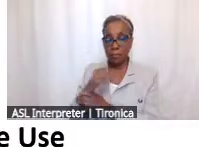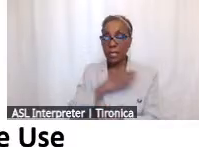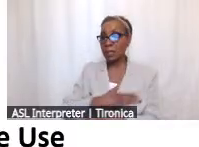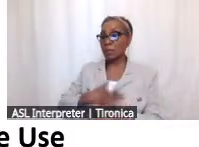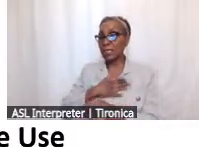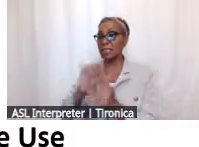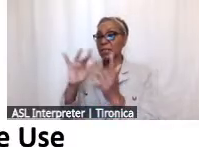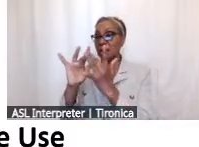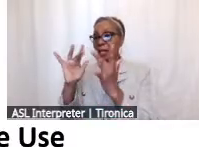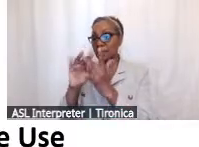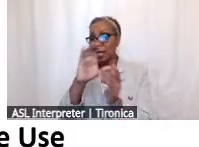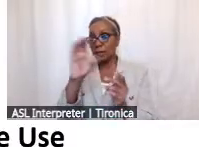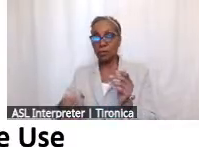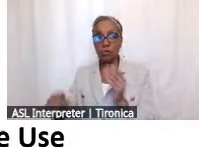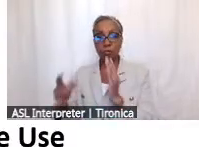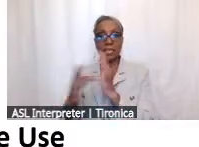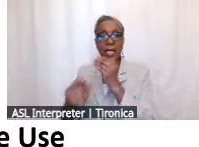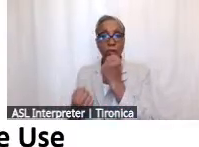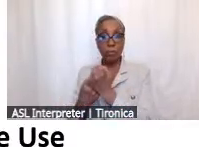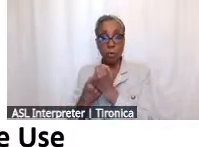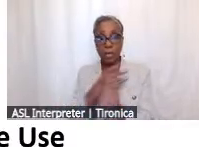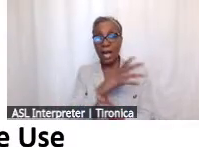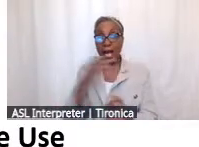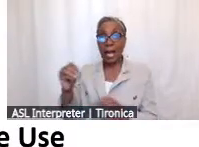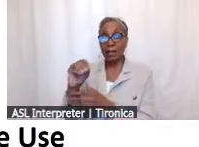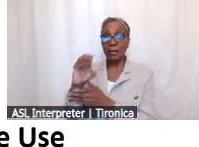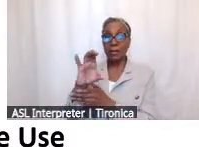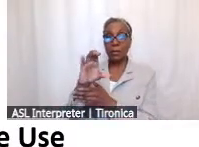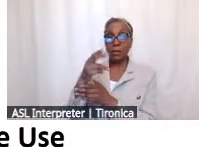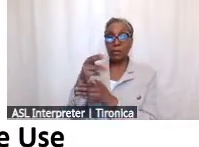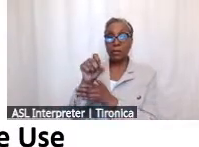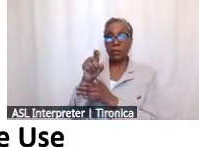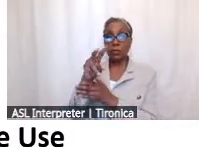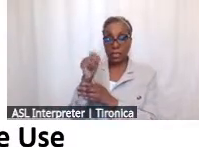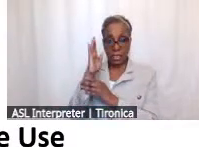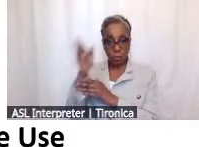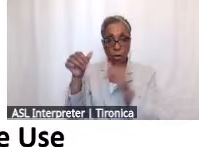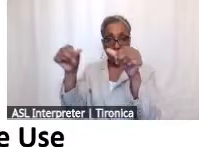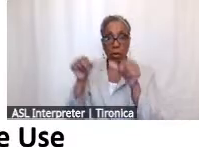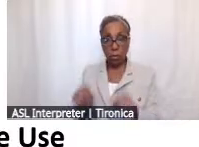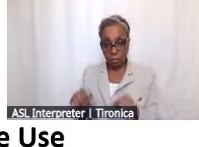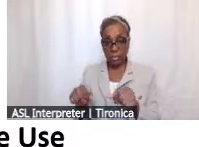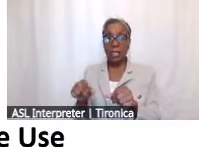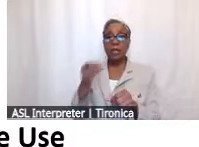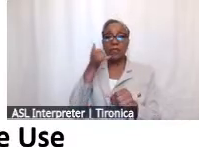support, and Christine will post that phone number in the chat box.